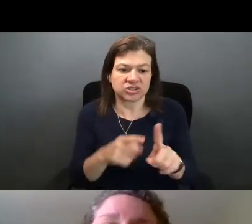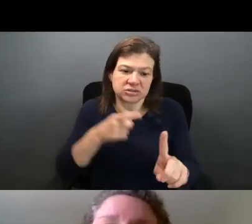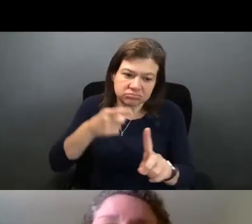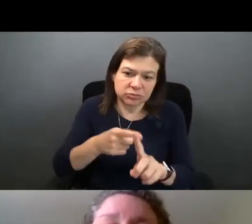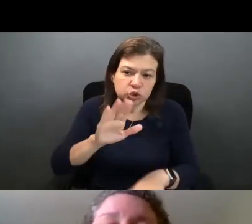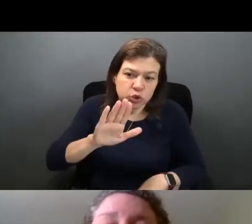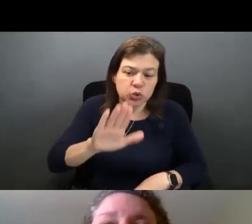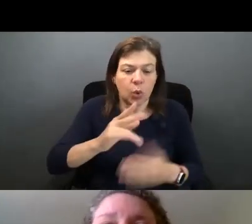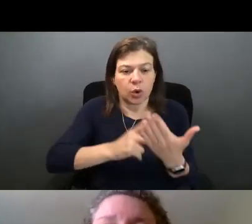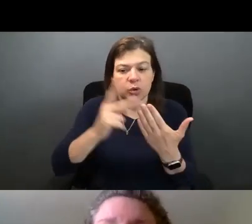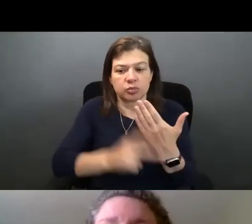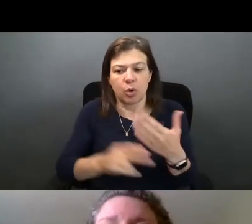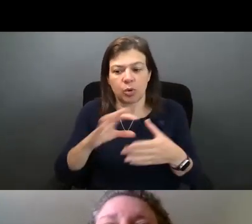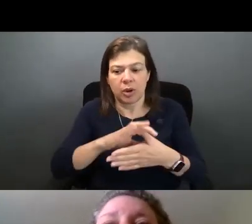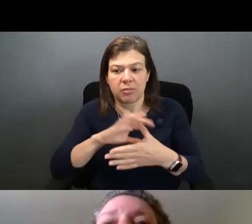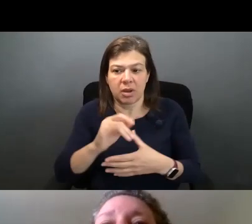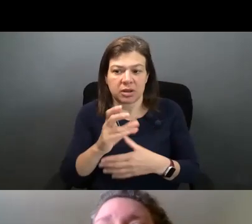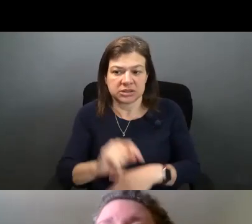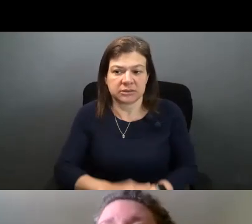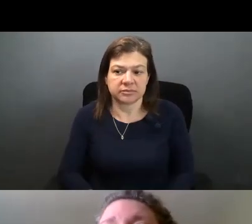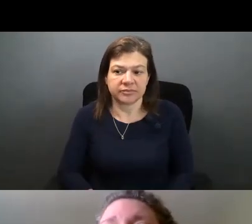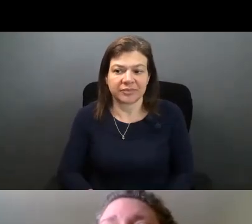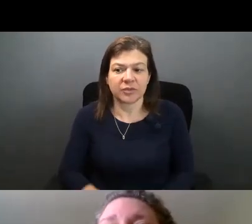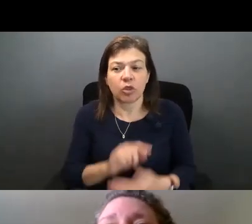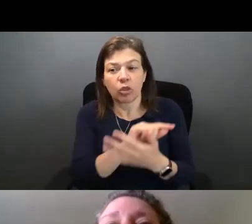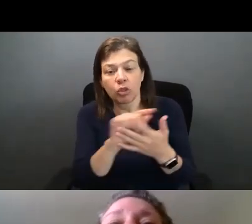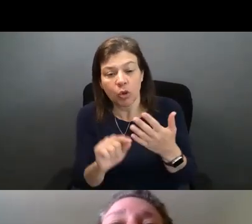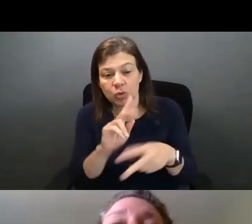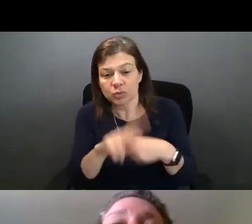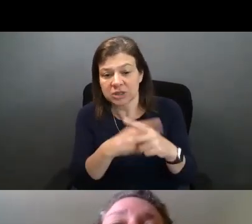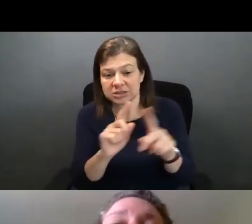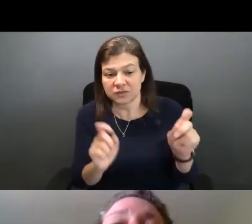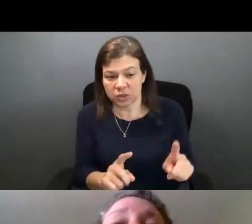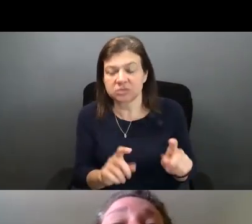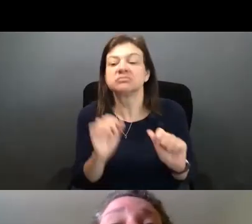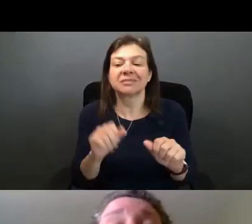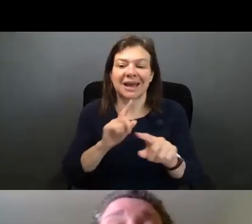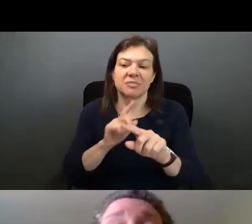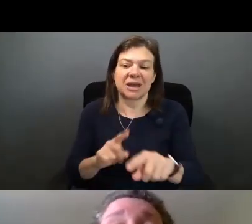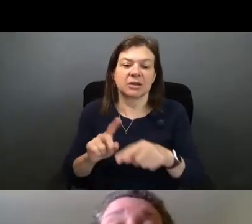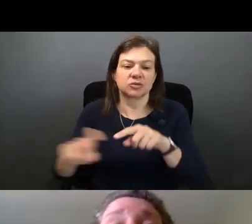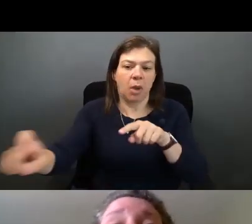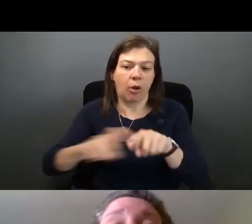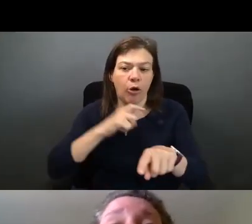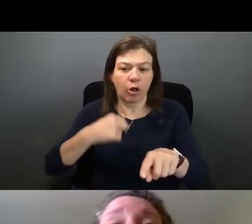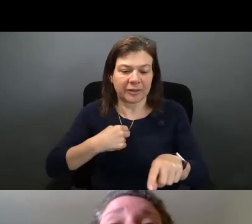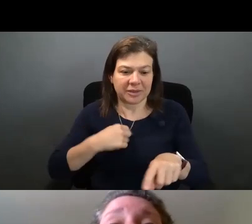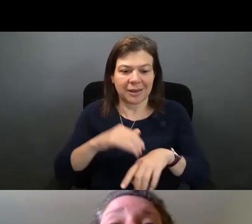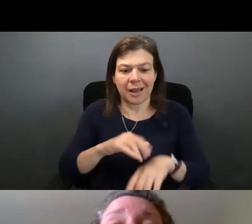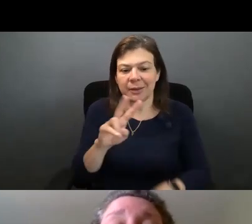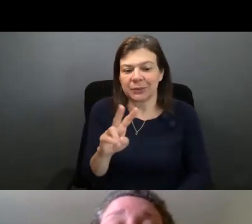content questions in this webinar. These types of questions can be answered by calling me at